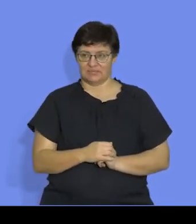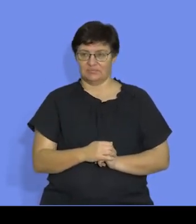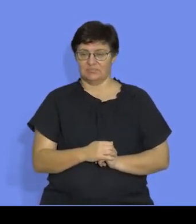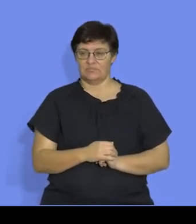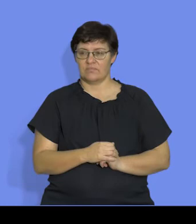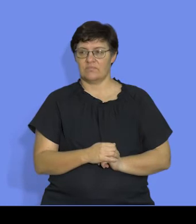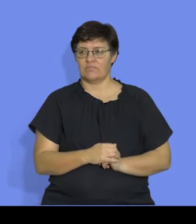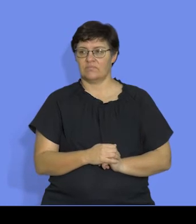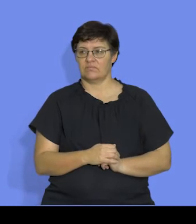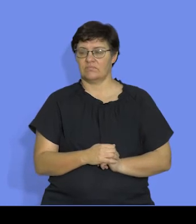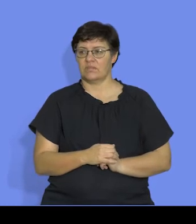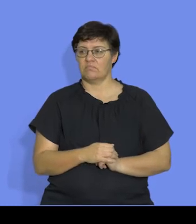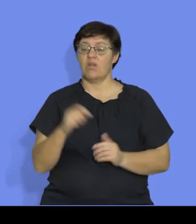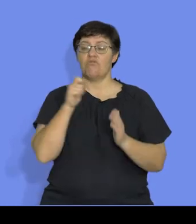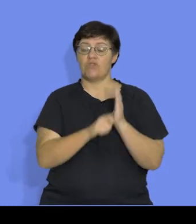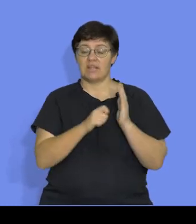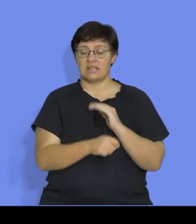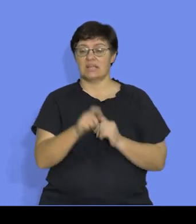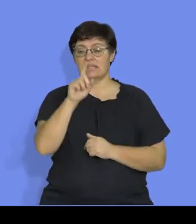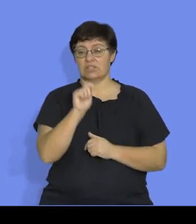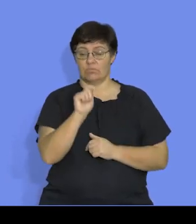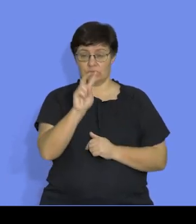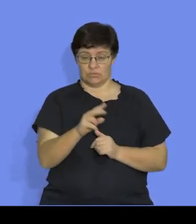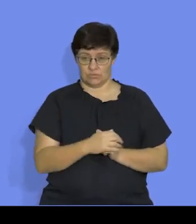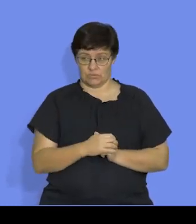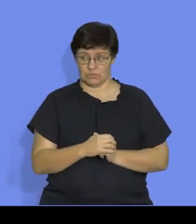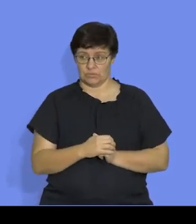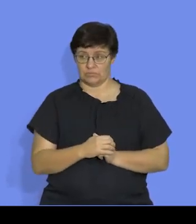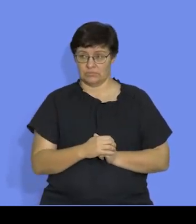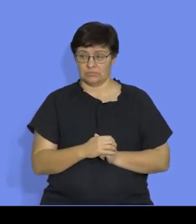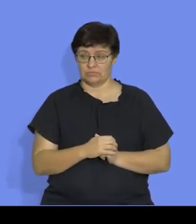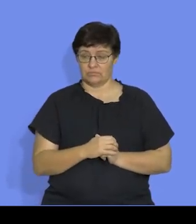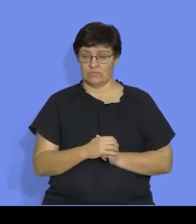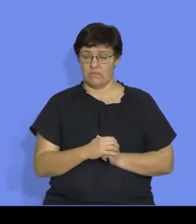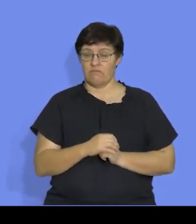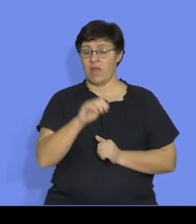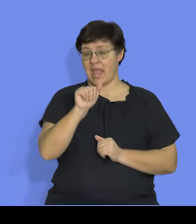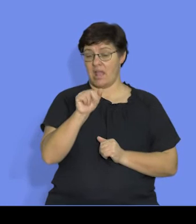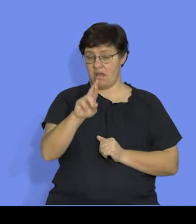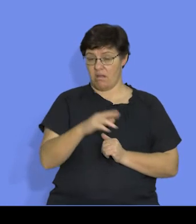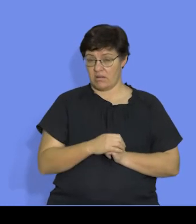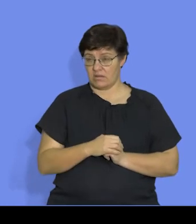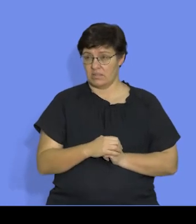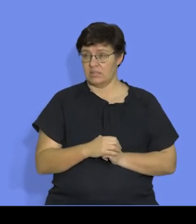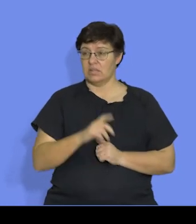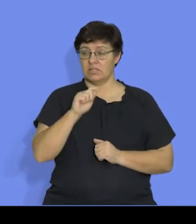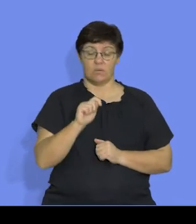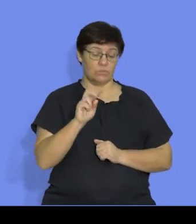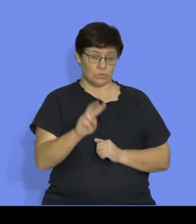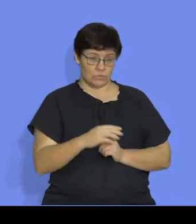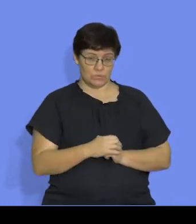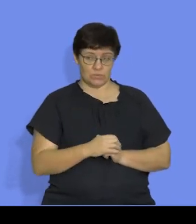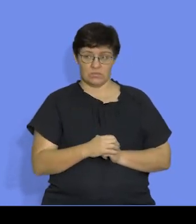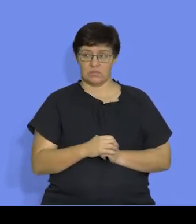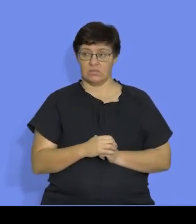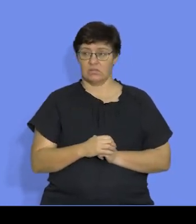I'm now going to be writing term 2 in terms of A and R, term 2 is actually the